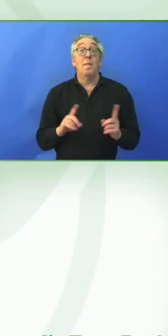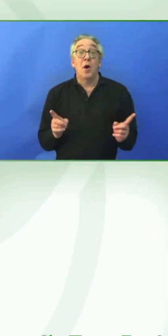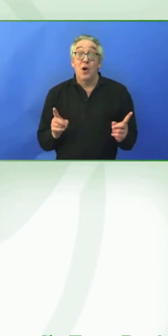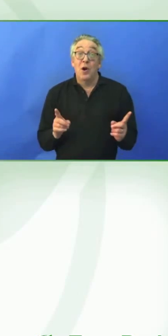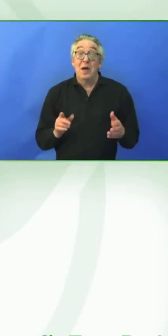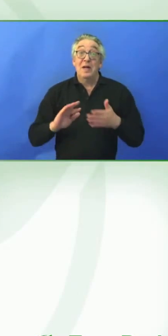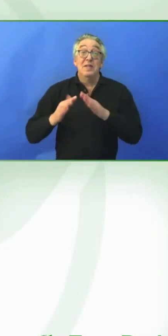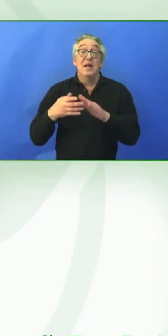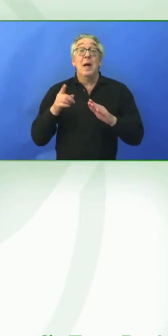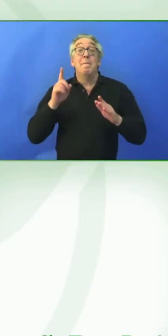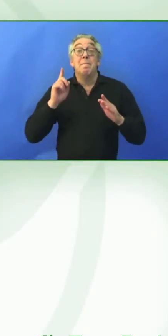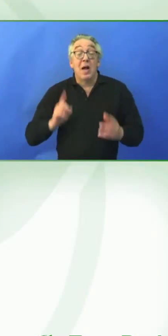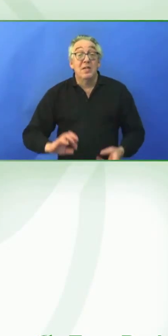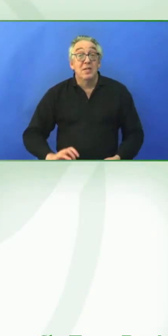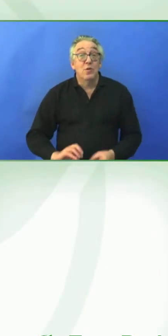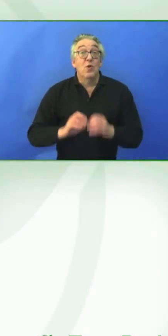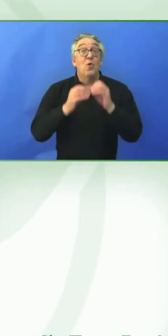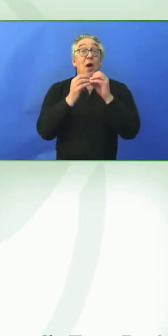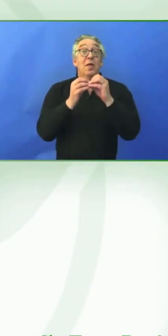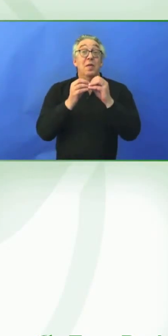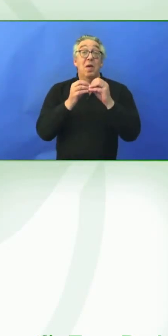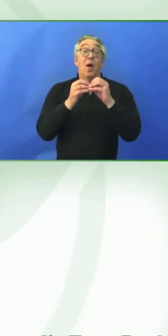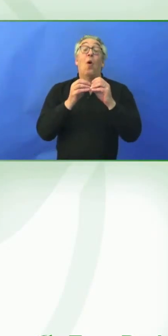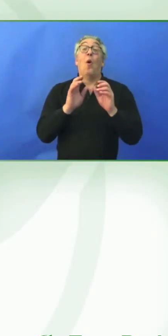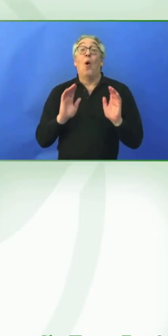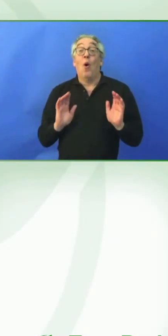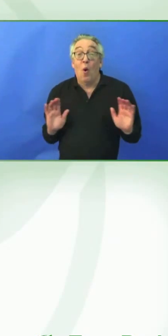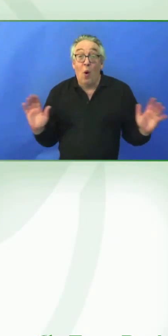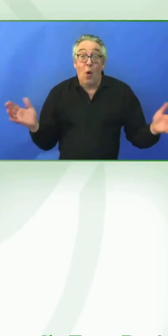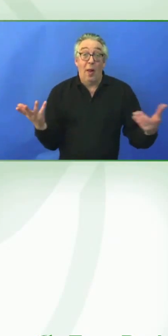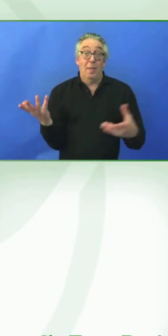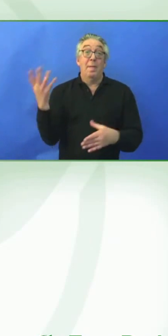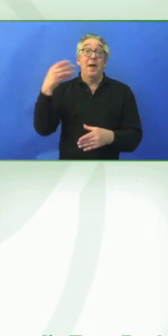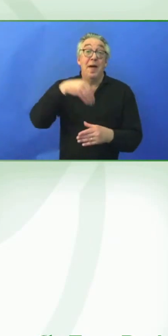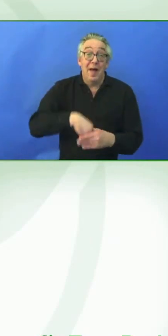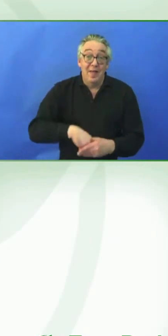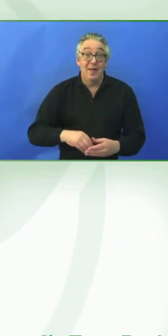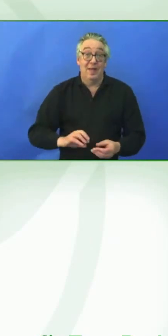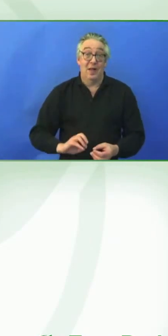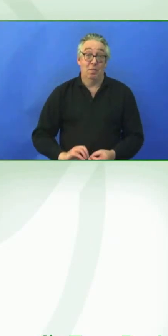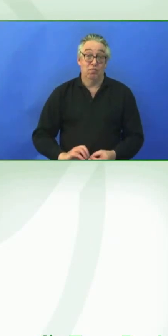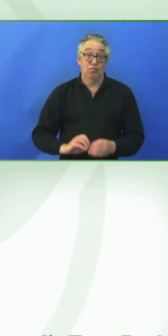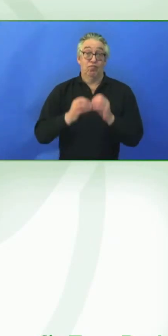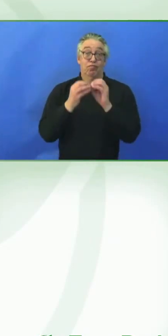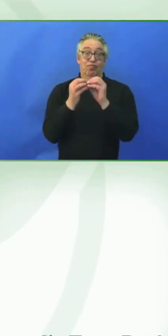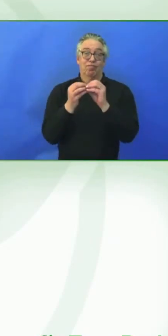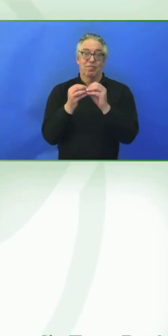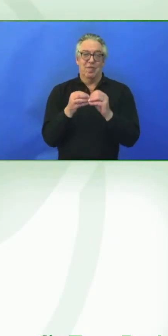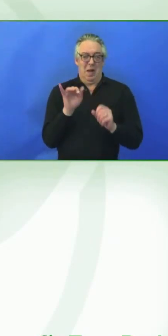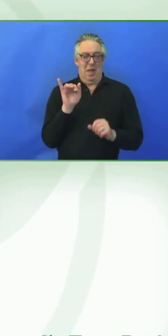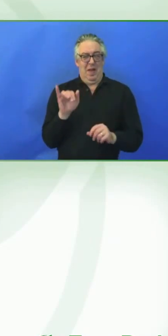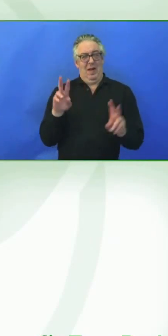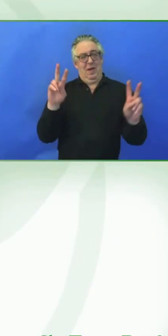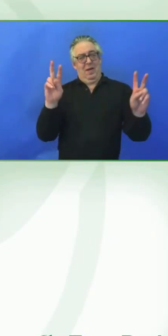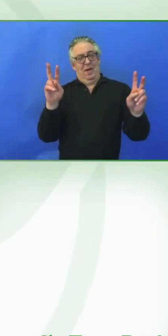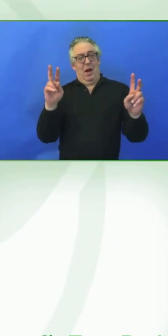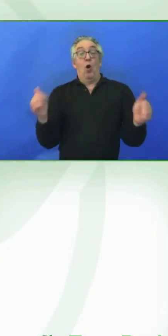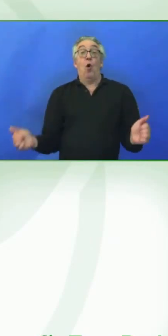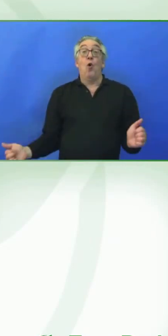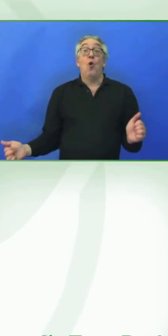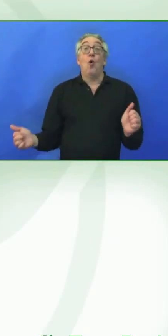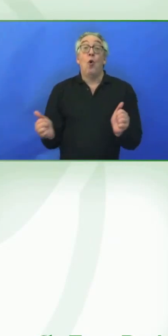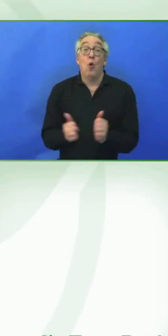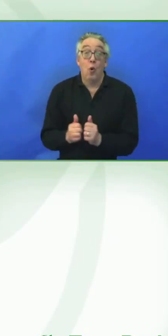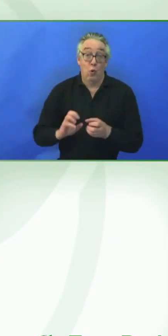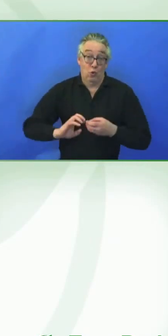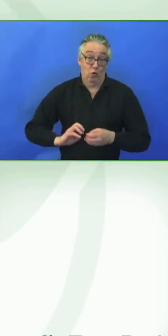And she talks a lot about how important it is to co-create those cities. Now, the Croatia